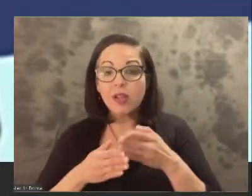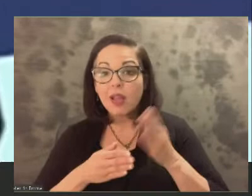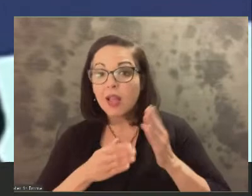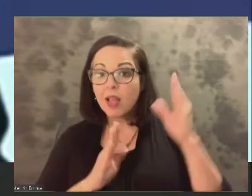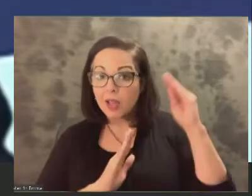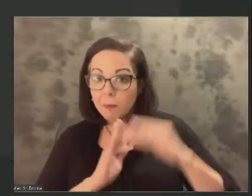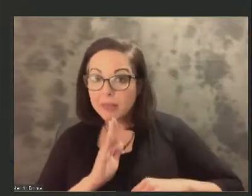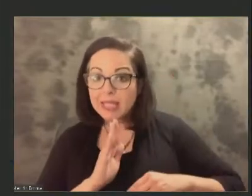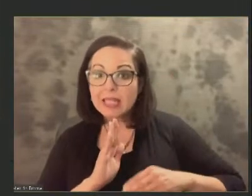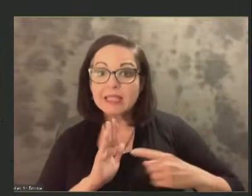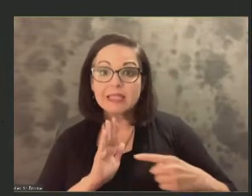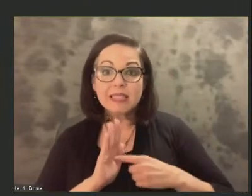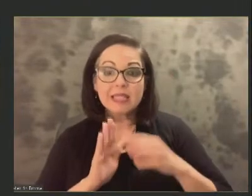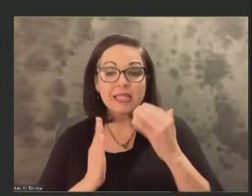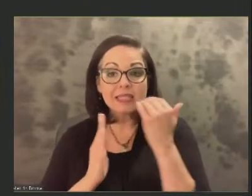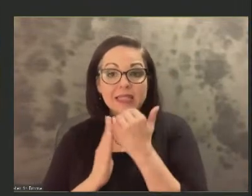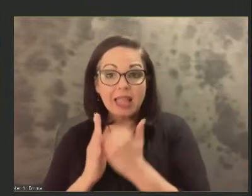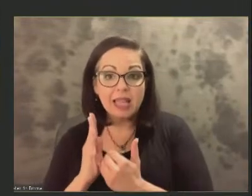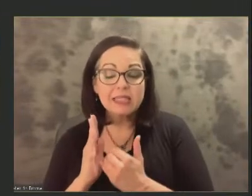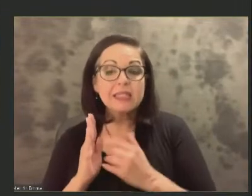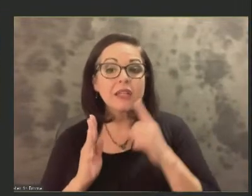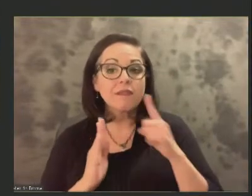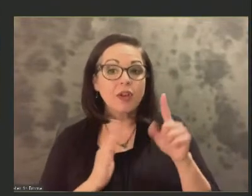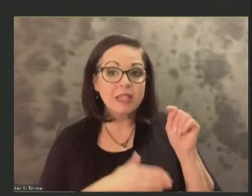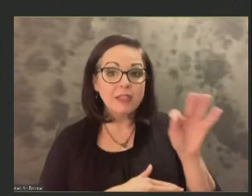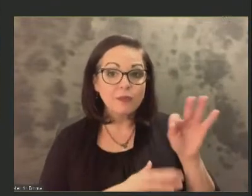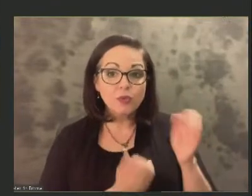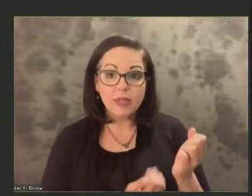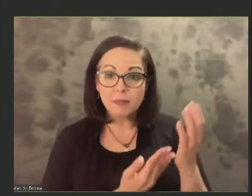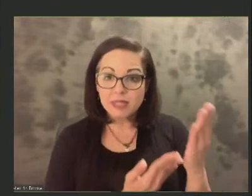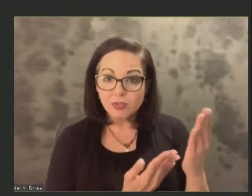slate of task force recommendations.